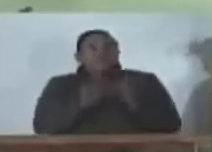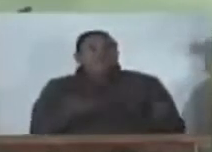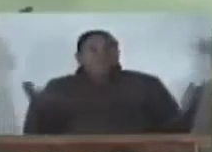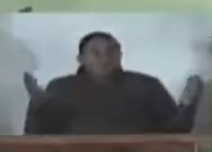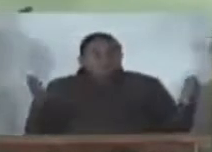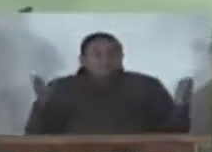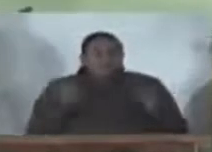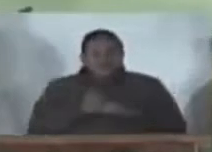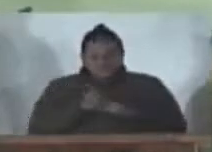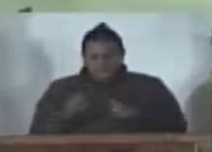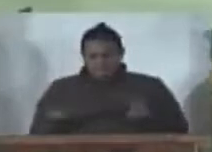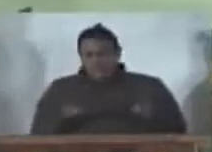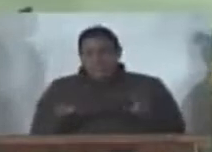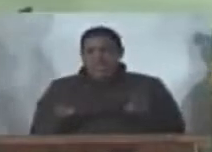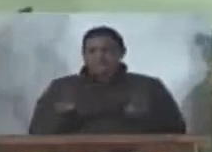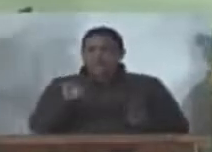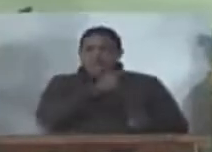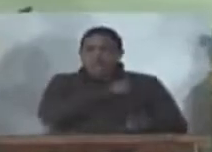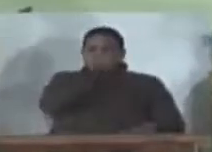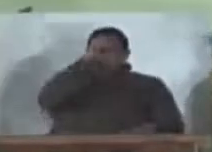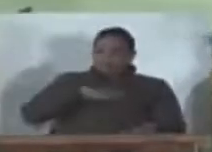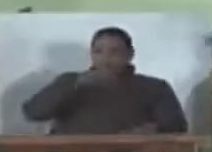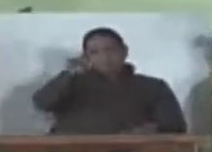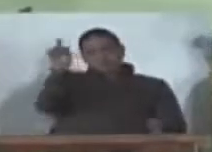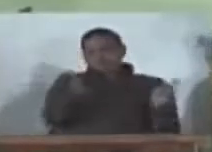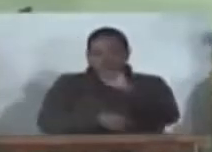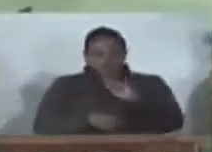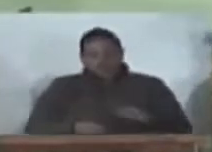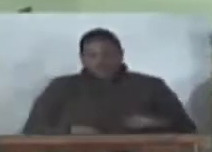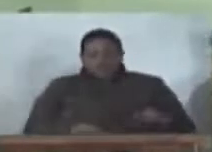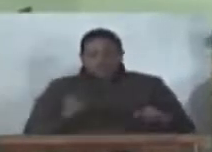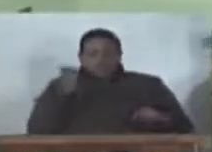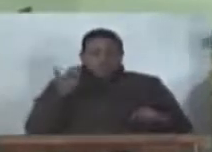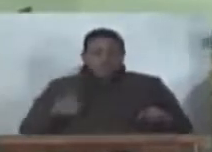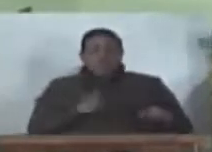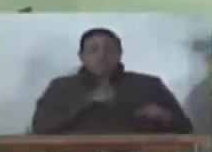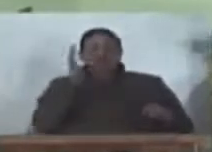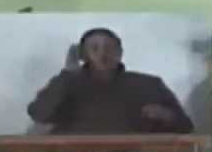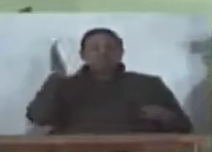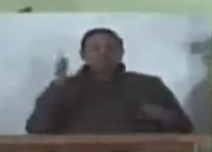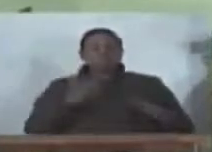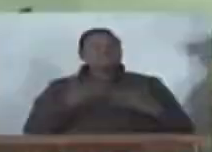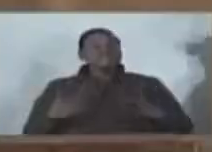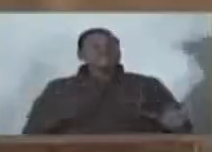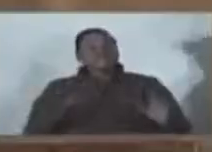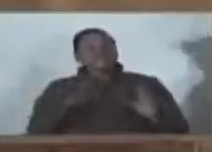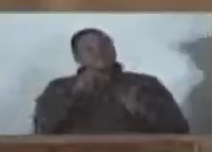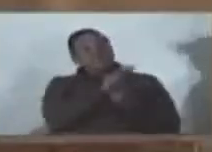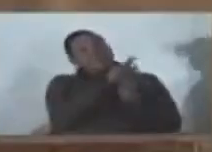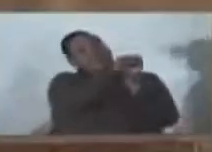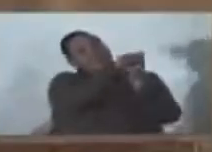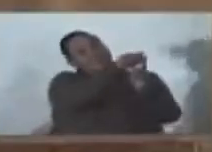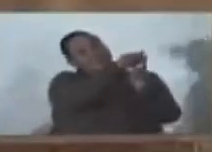The conduct, behavior, and attitudes of men must change, yeah, if we are to end sexual harassment and abuse of women